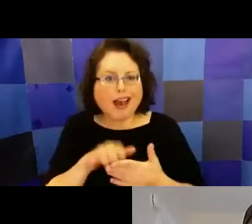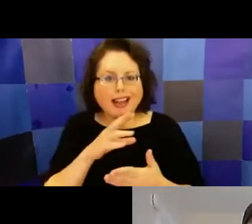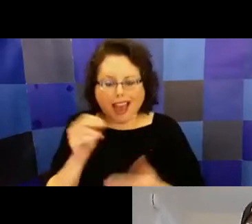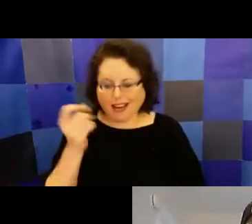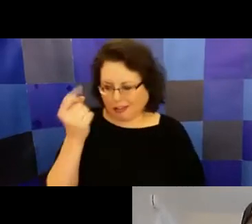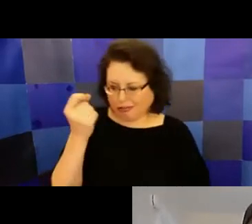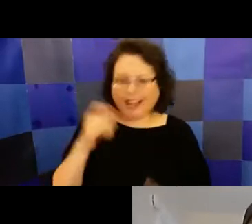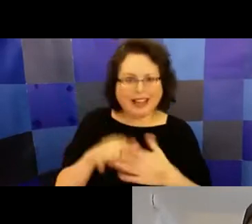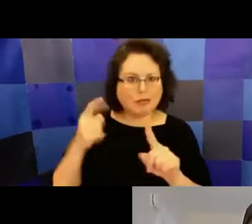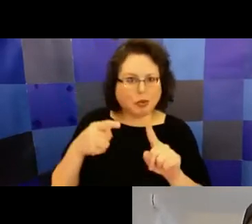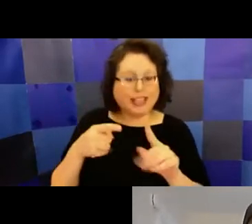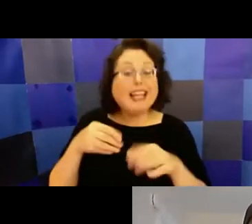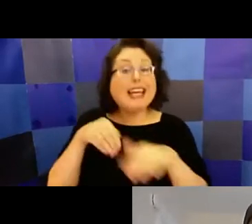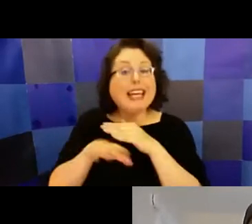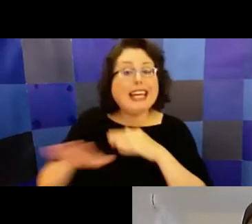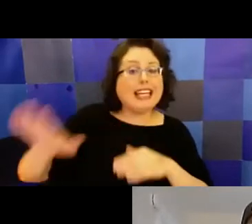in the bush,